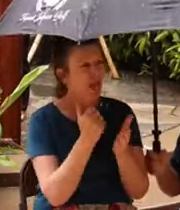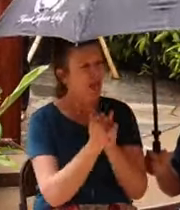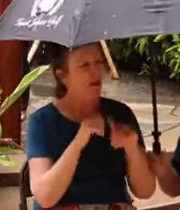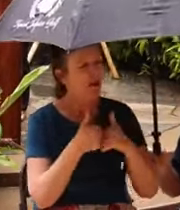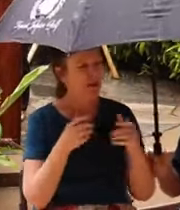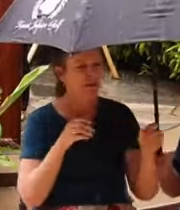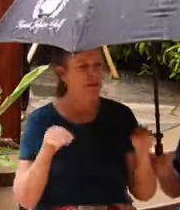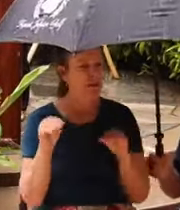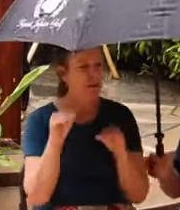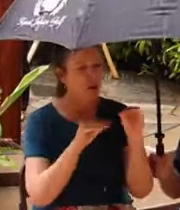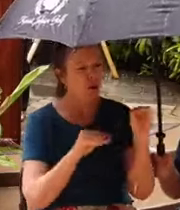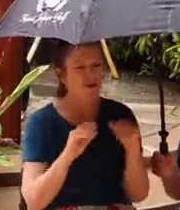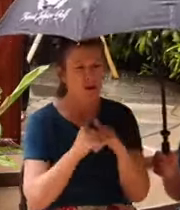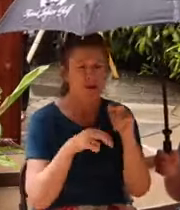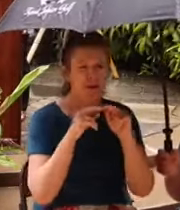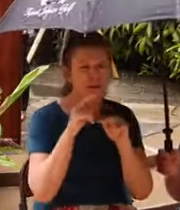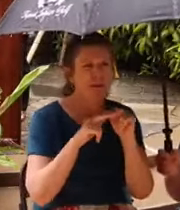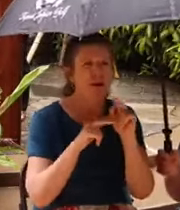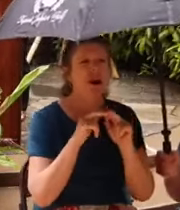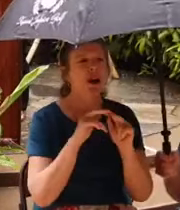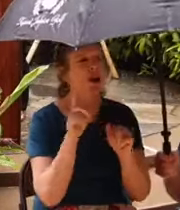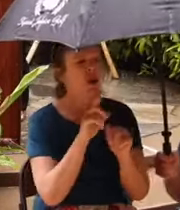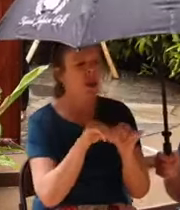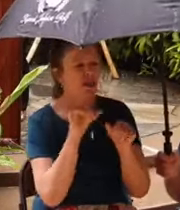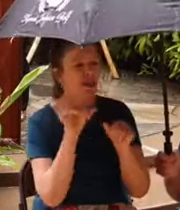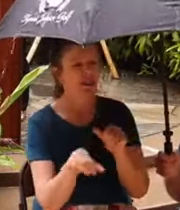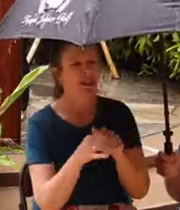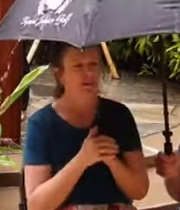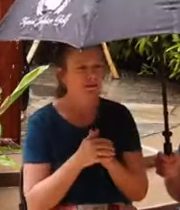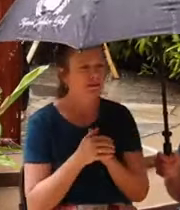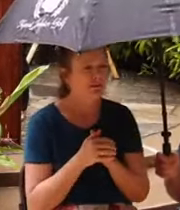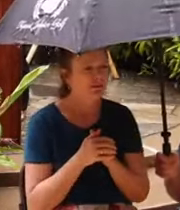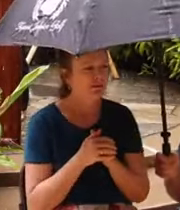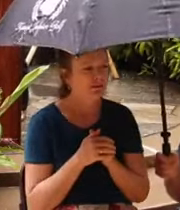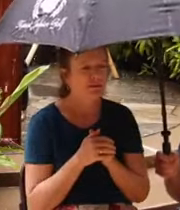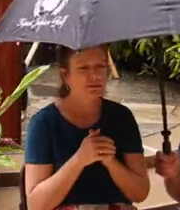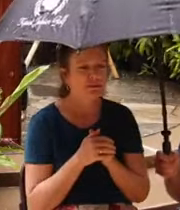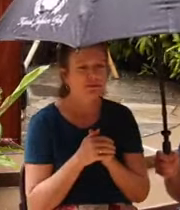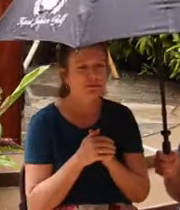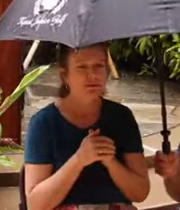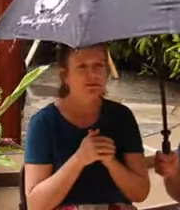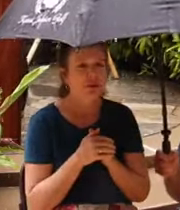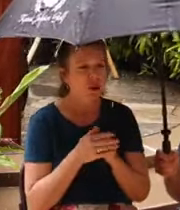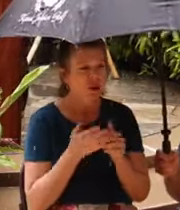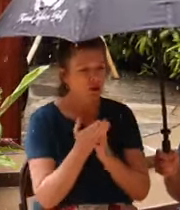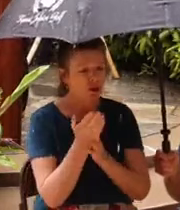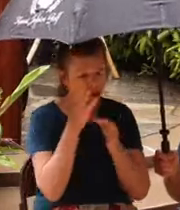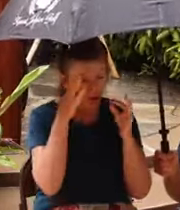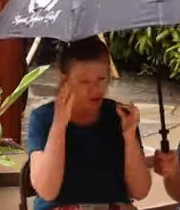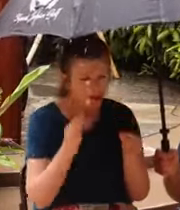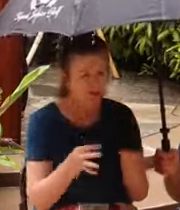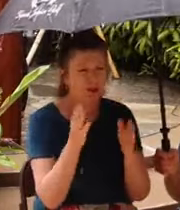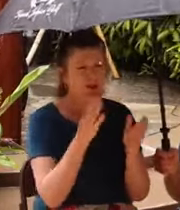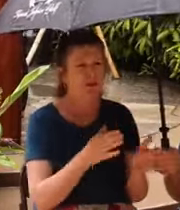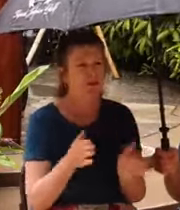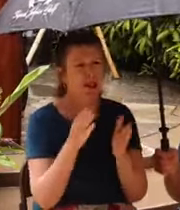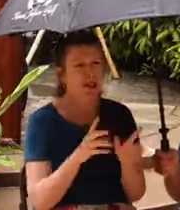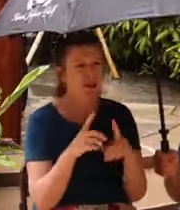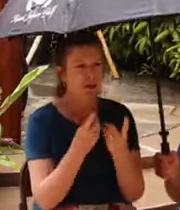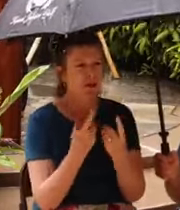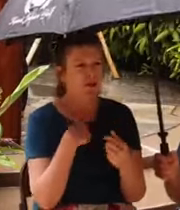move, how they build, and where they stay. Through the determination of our planning department, we are